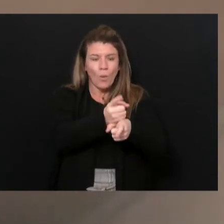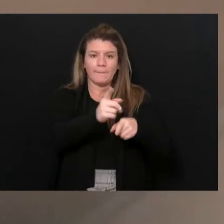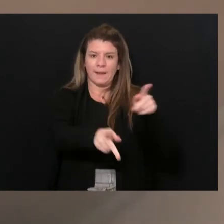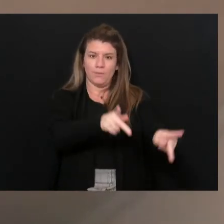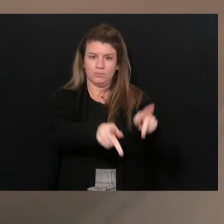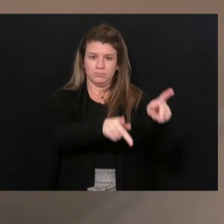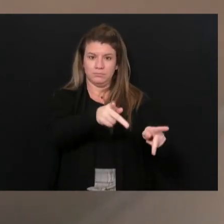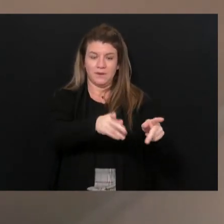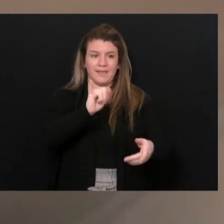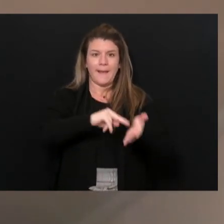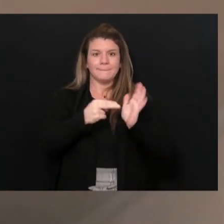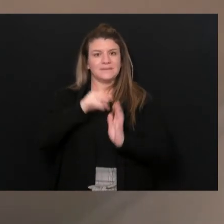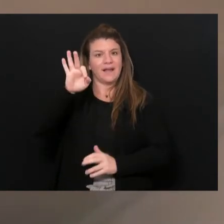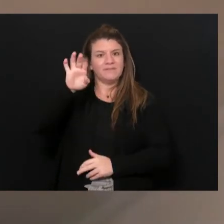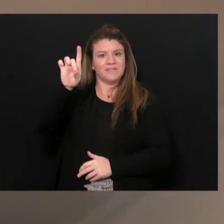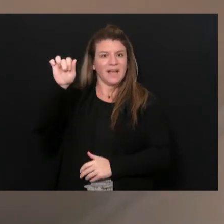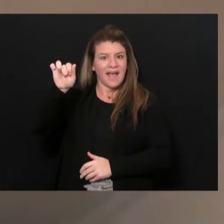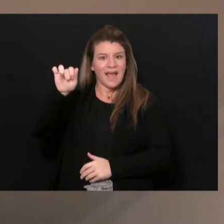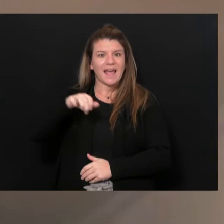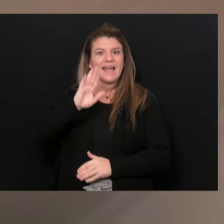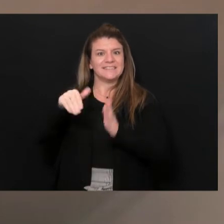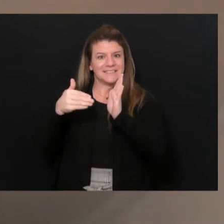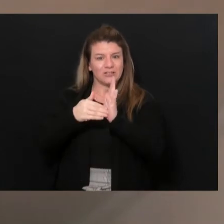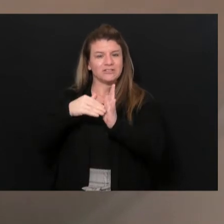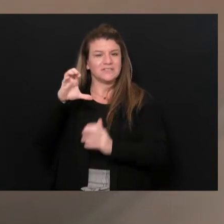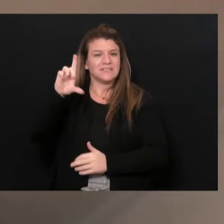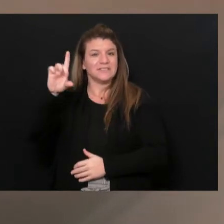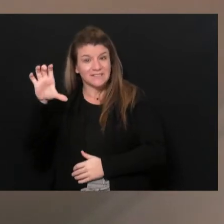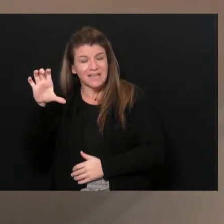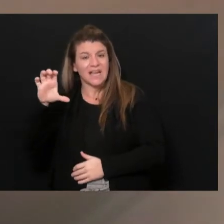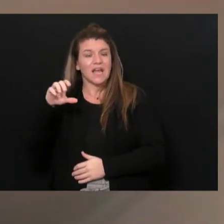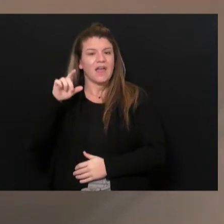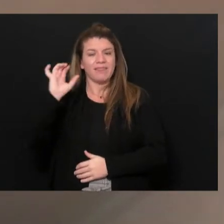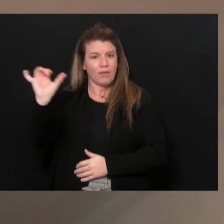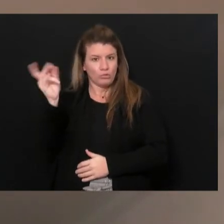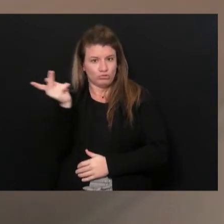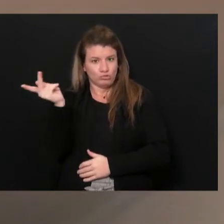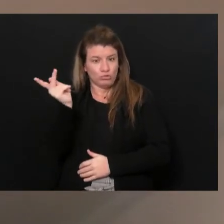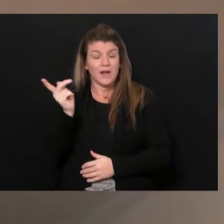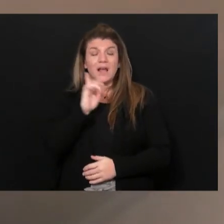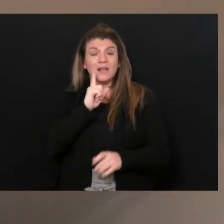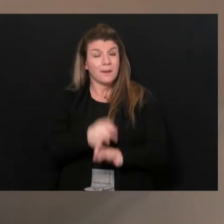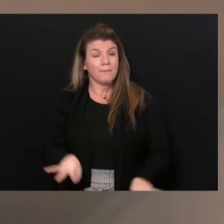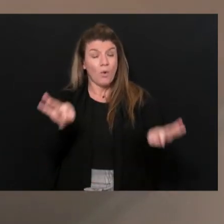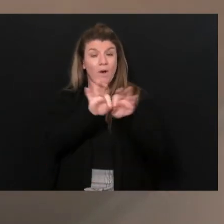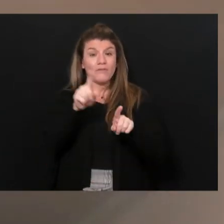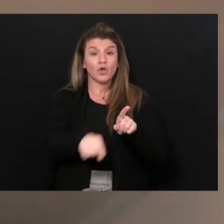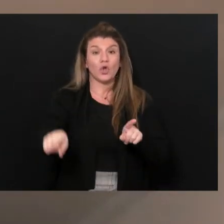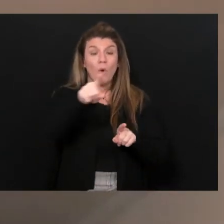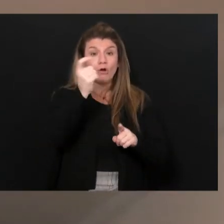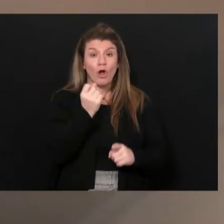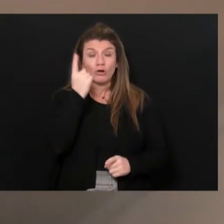Food and Drug Administration and the Centers for Disease Control. It's also important that for people that are getting their second vaccine,